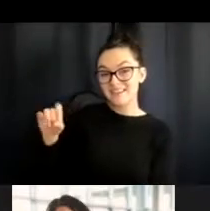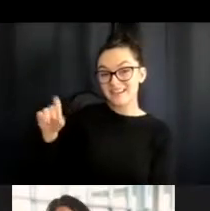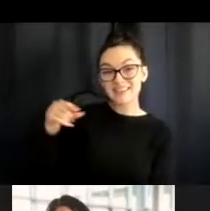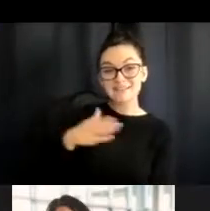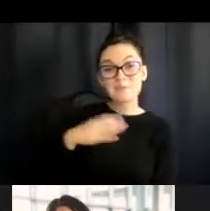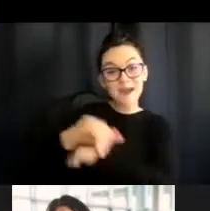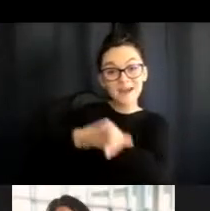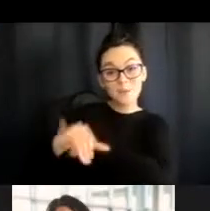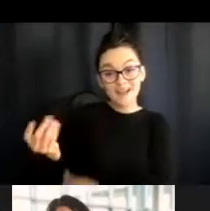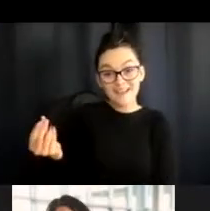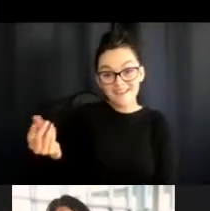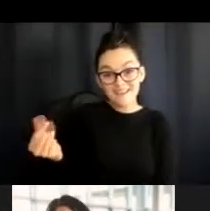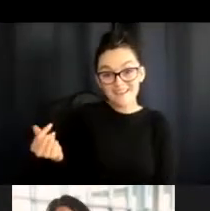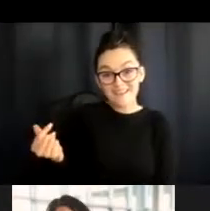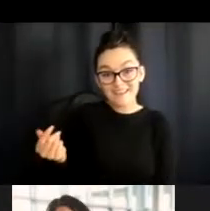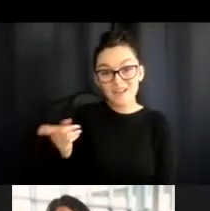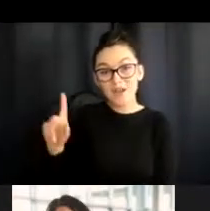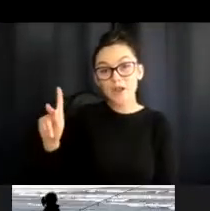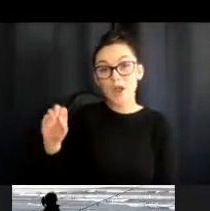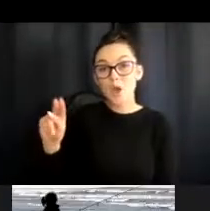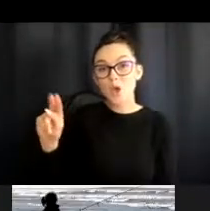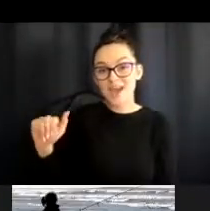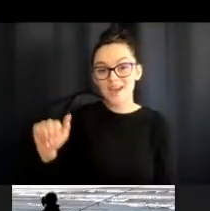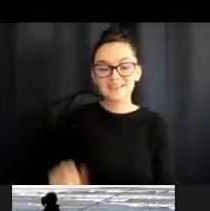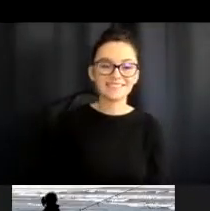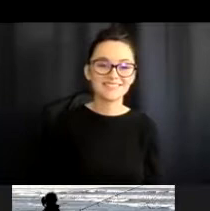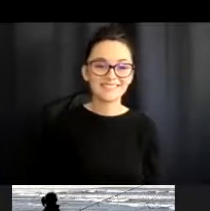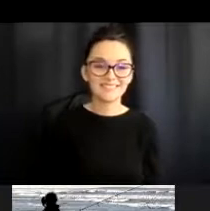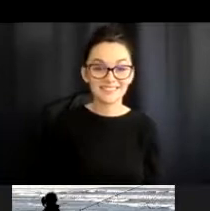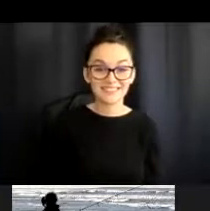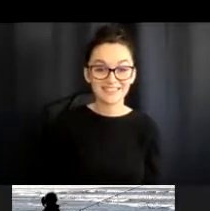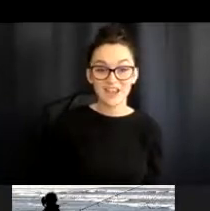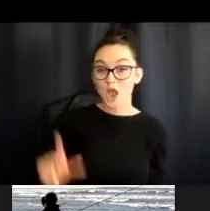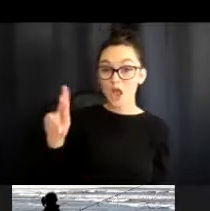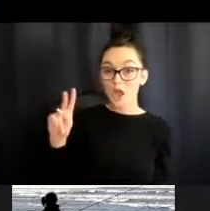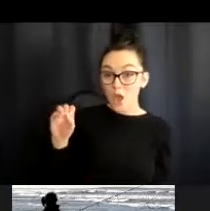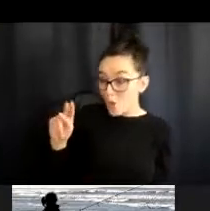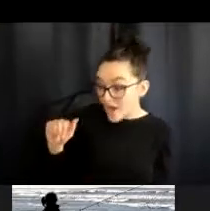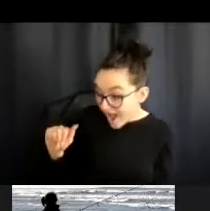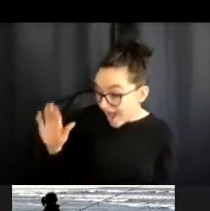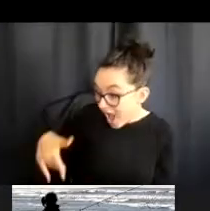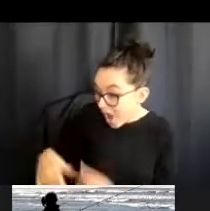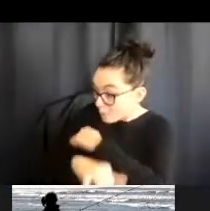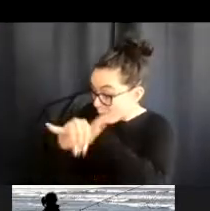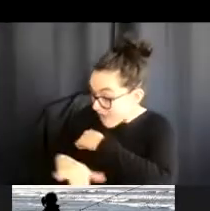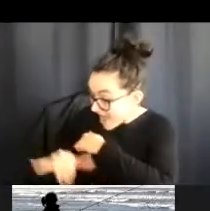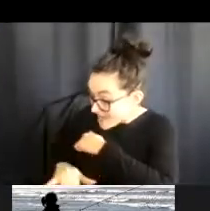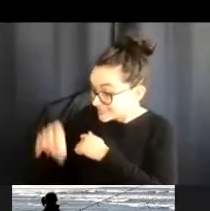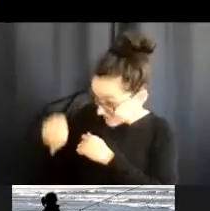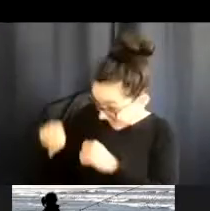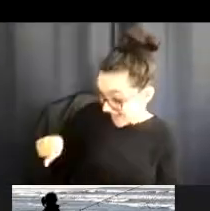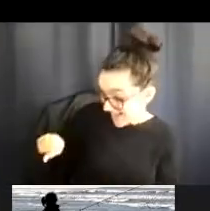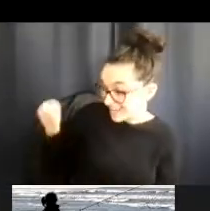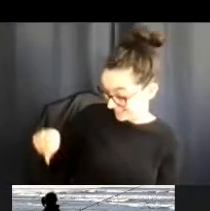dog. Coda. Hello, Coda. Coda. Whales? Coda. Yes,